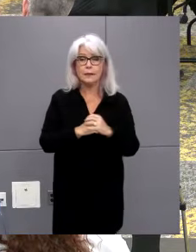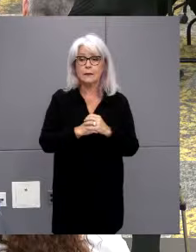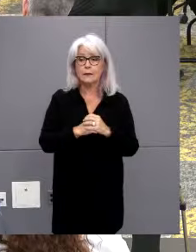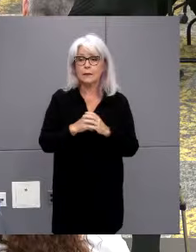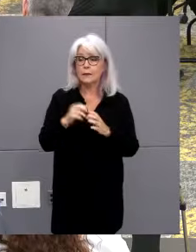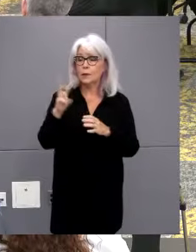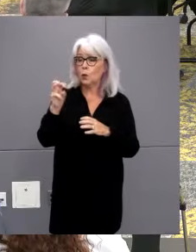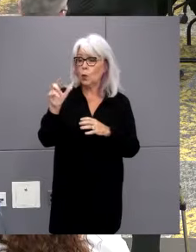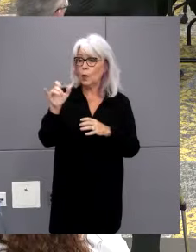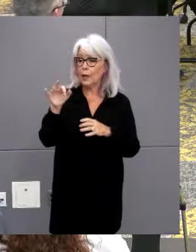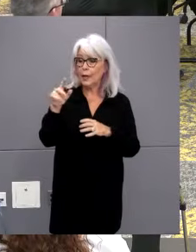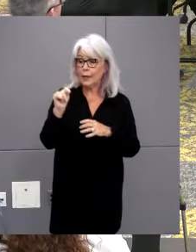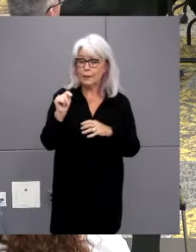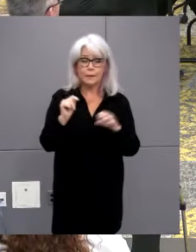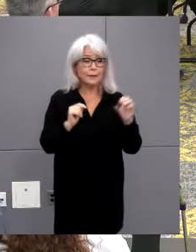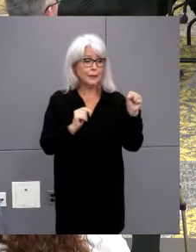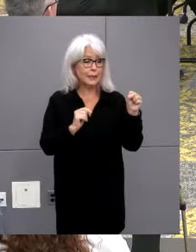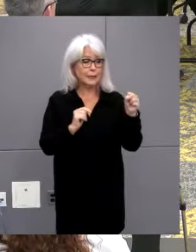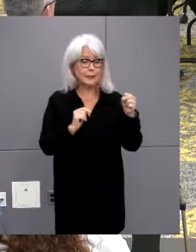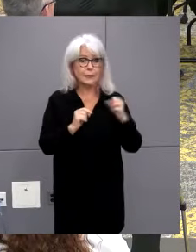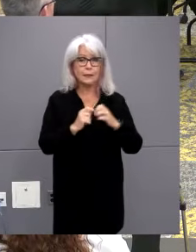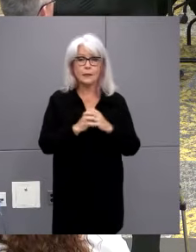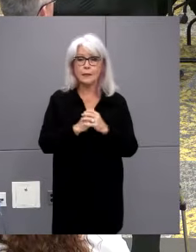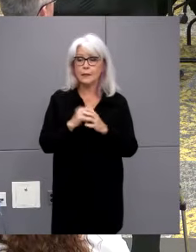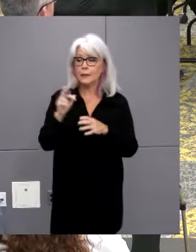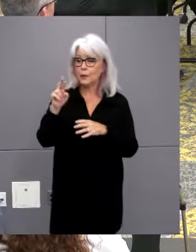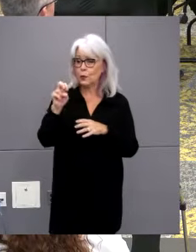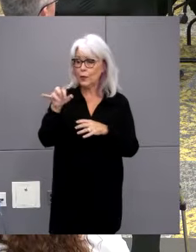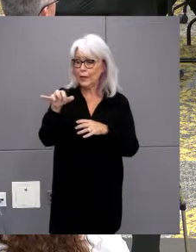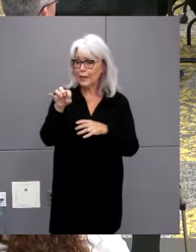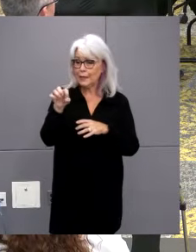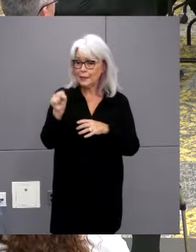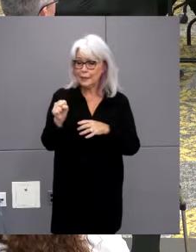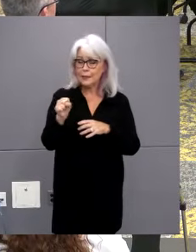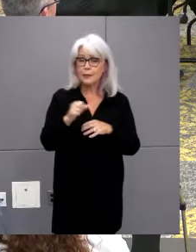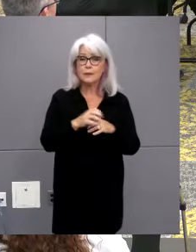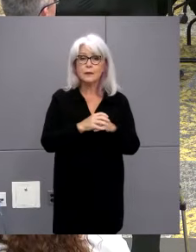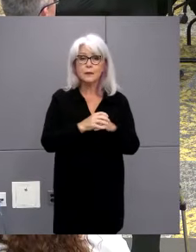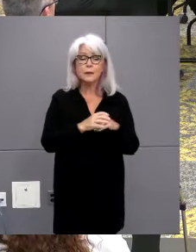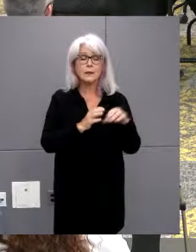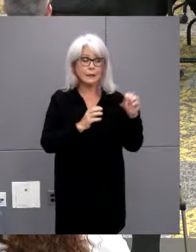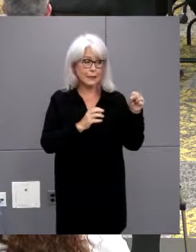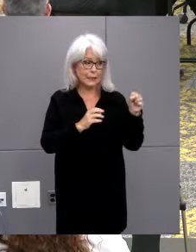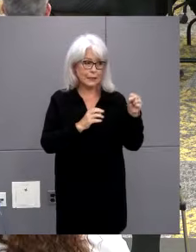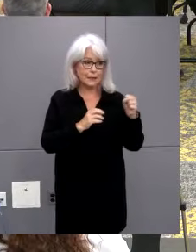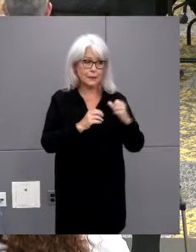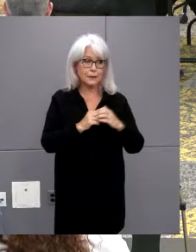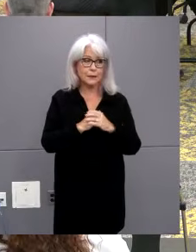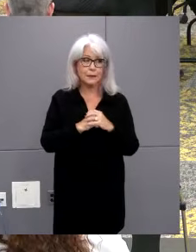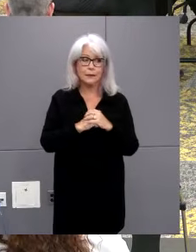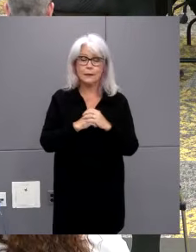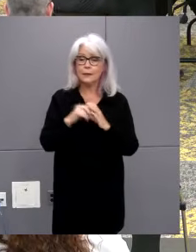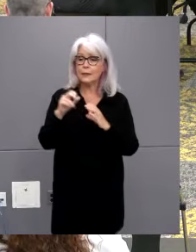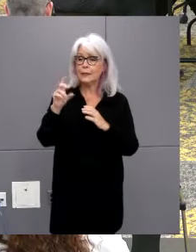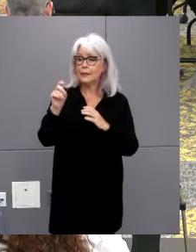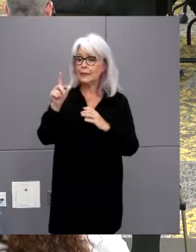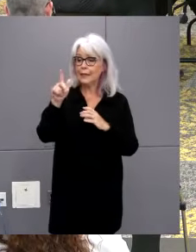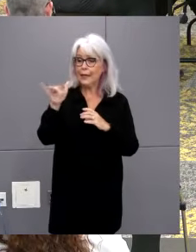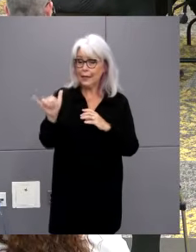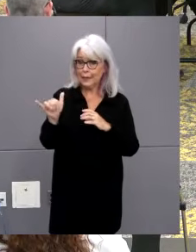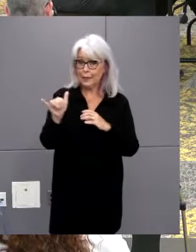Trustee Wolcott? Yes. Trustee Reyes? Yes. Trustee